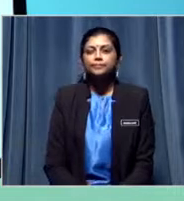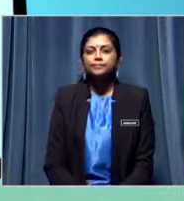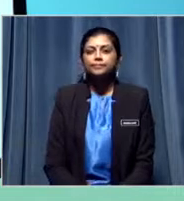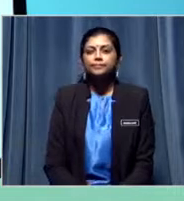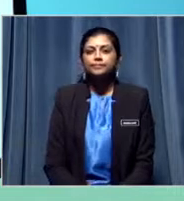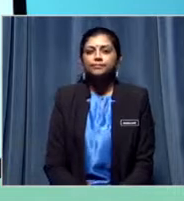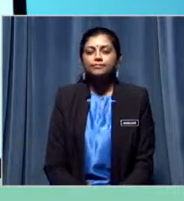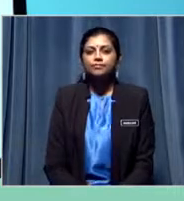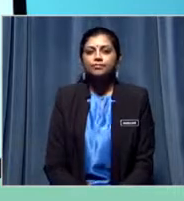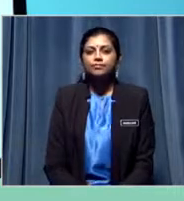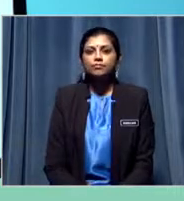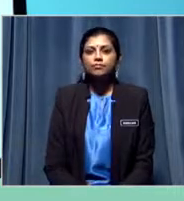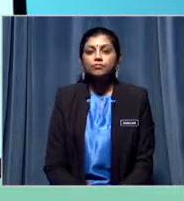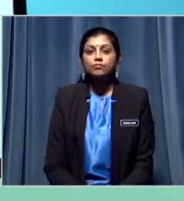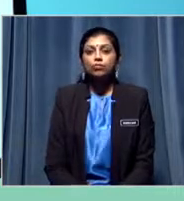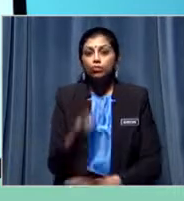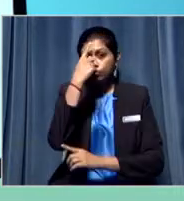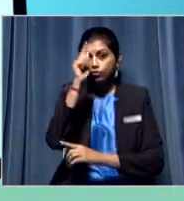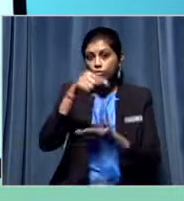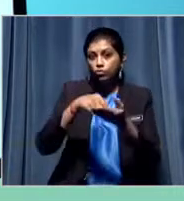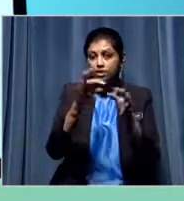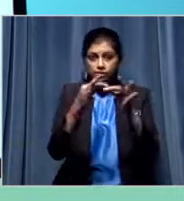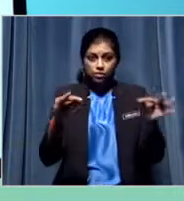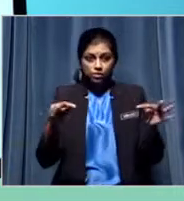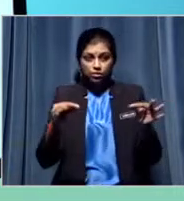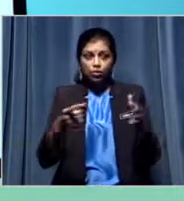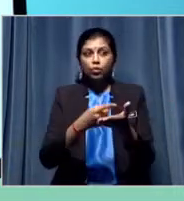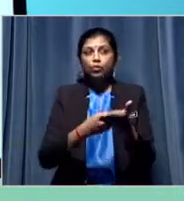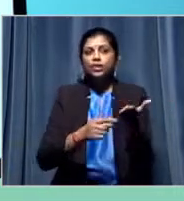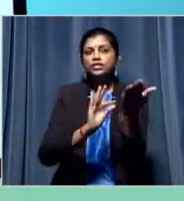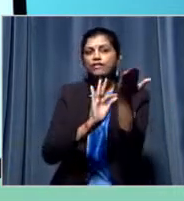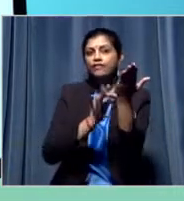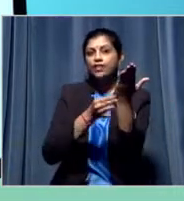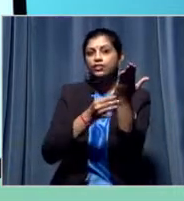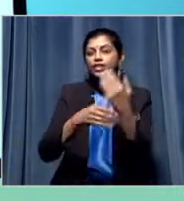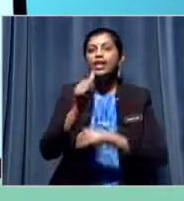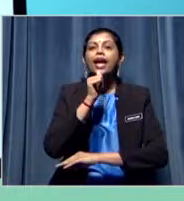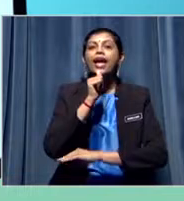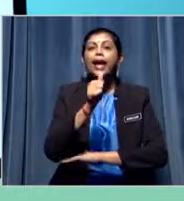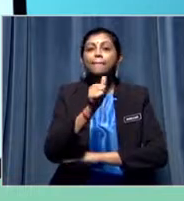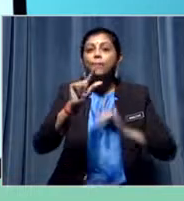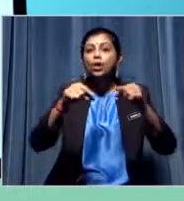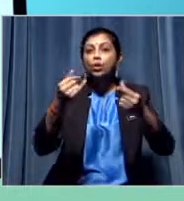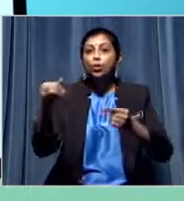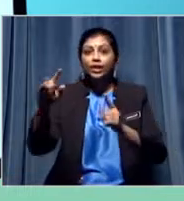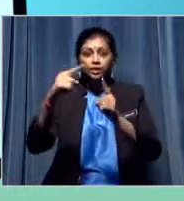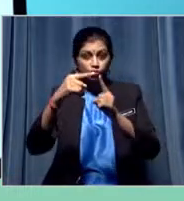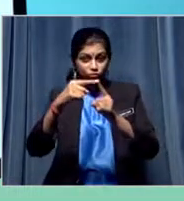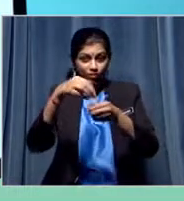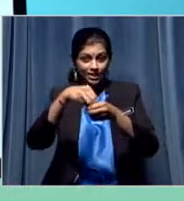my cousin in Singapore. What is the function of am going to in this